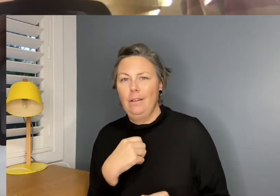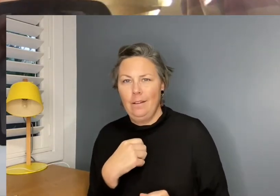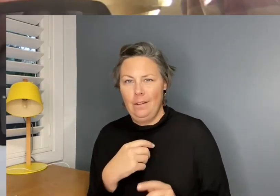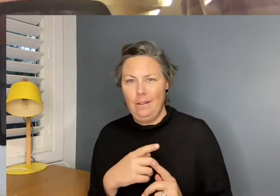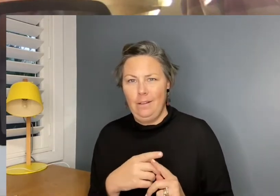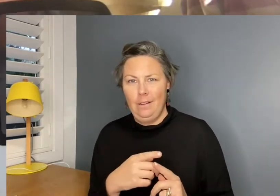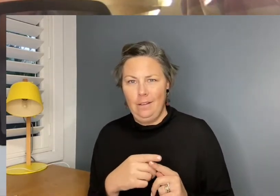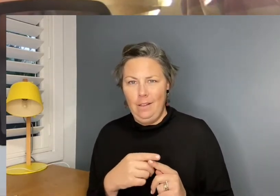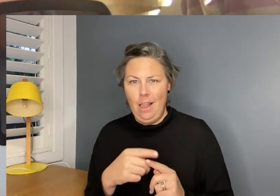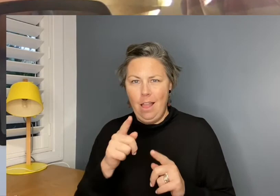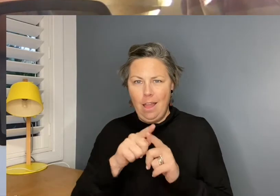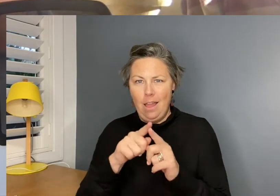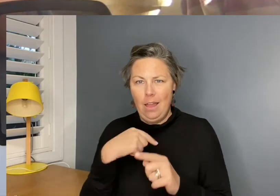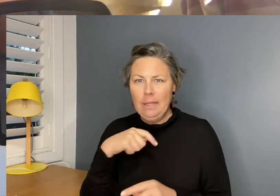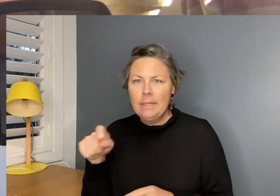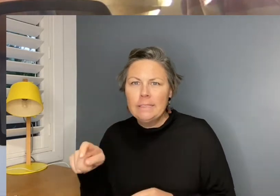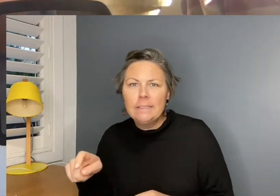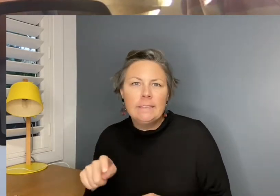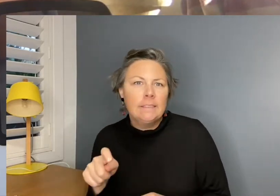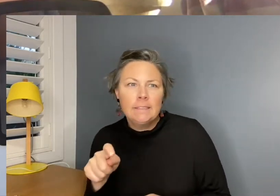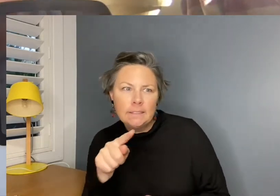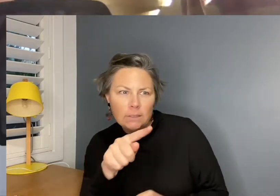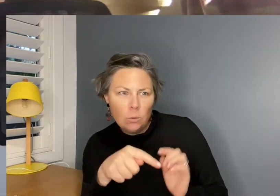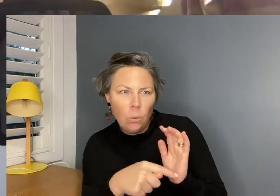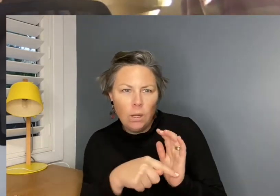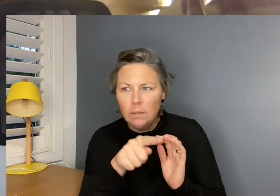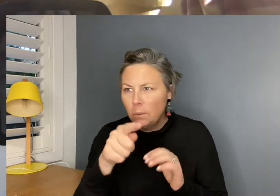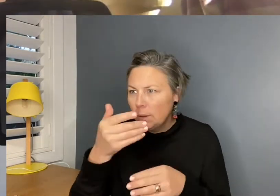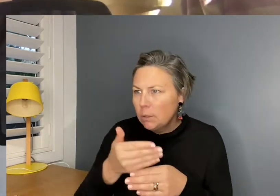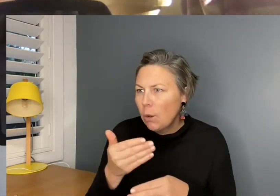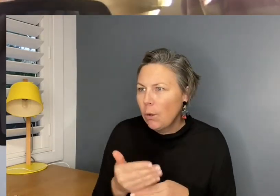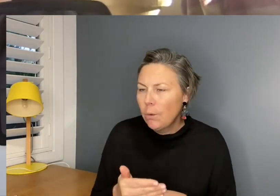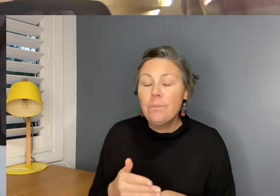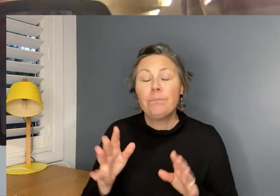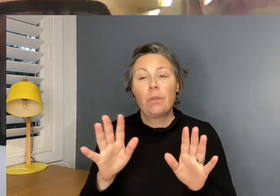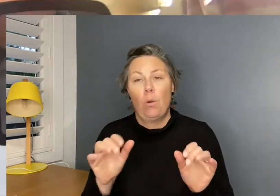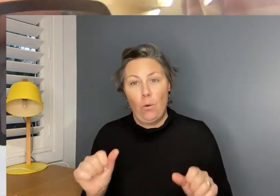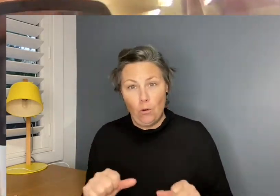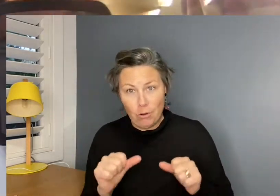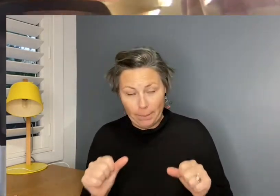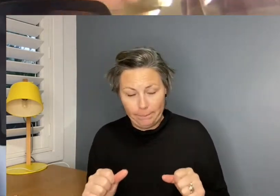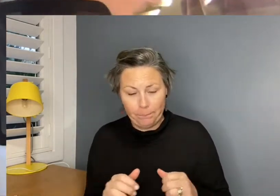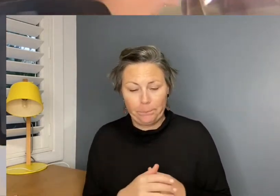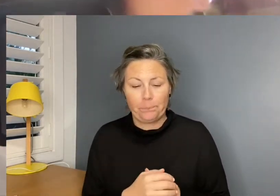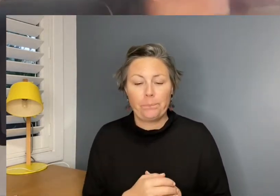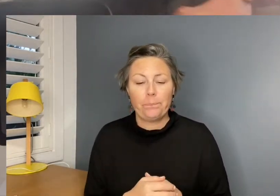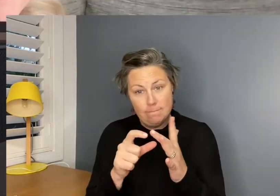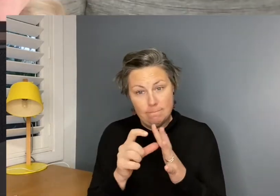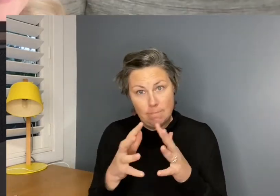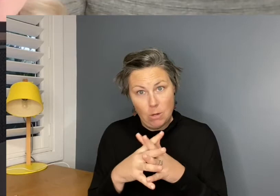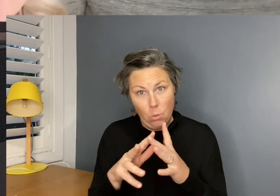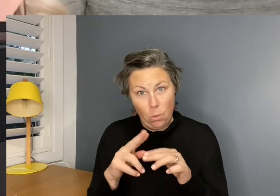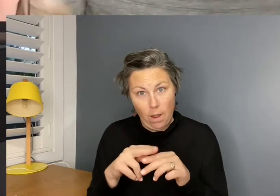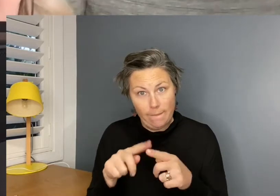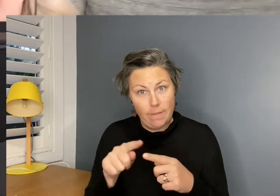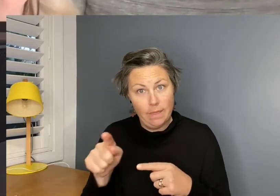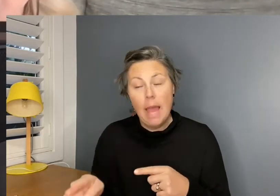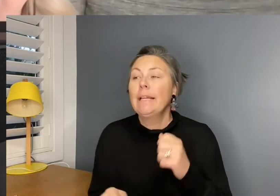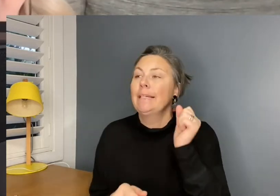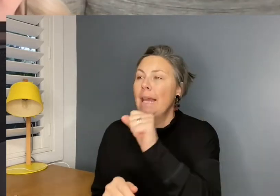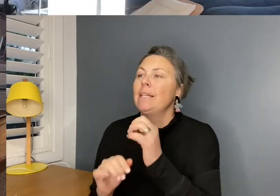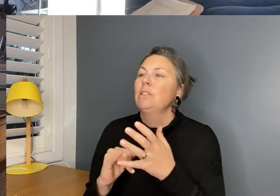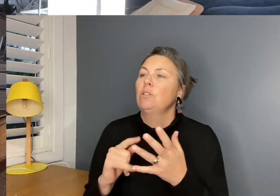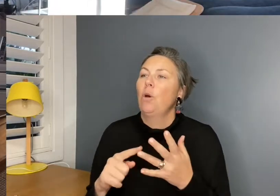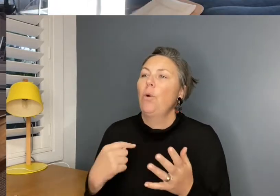I arrived, you go to the emergency area. Hang on, bear with me one moment. He wants to go back into